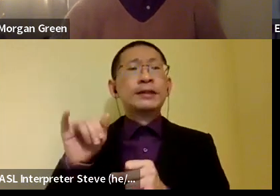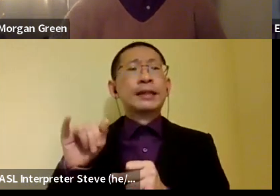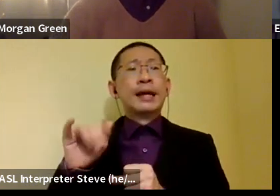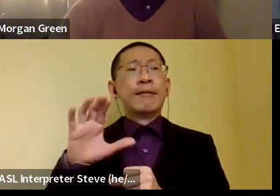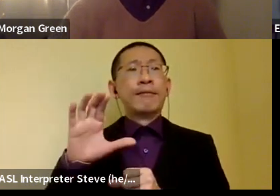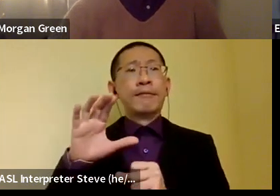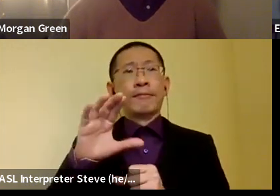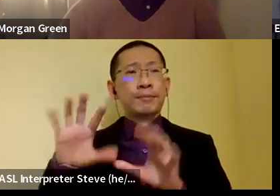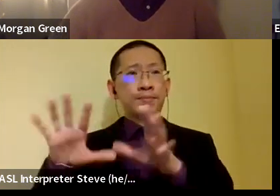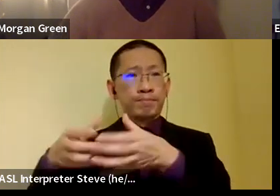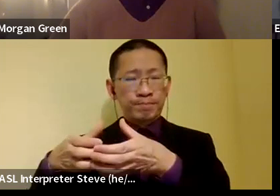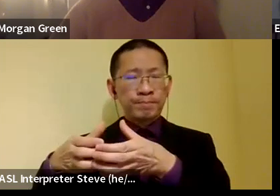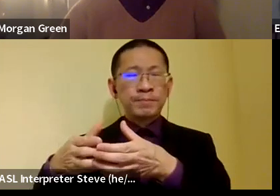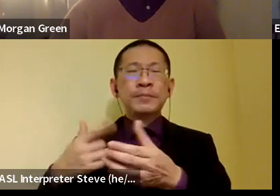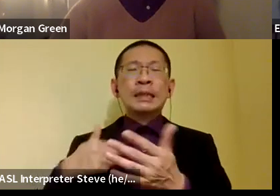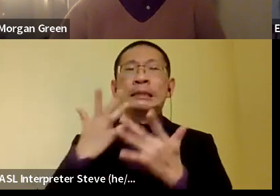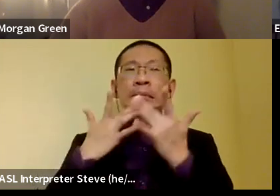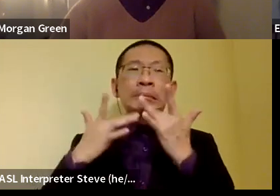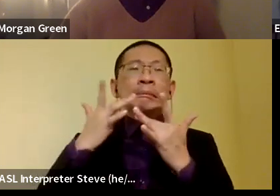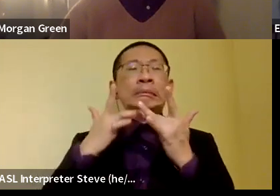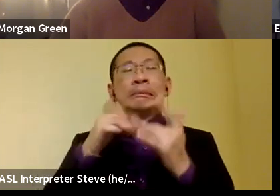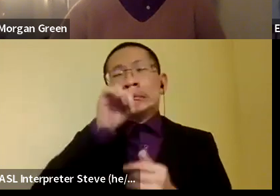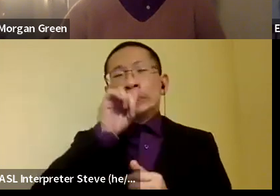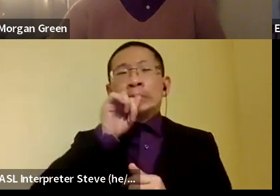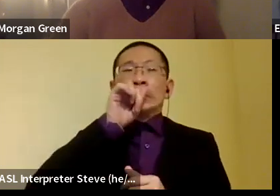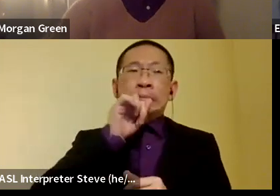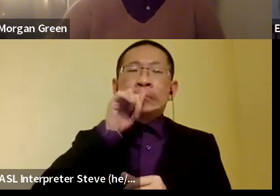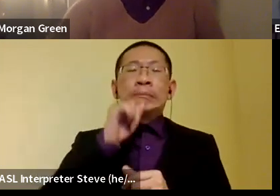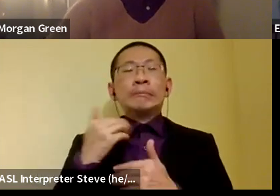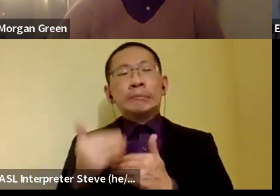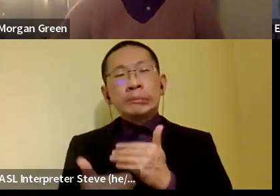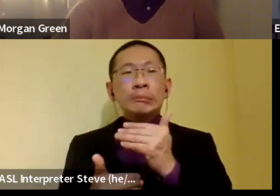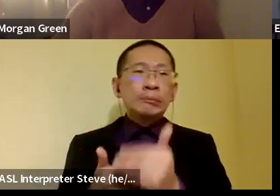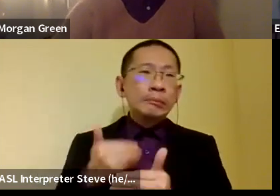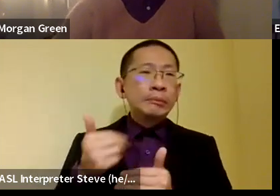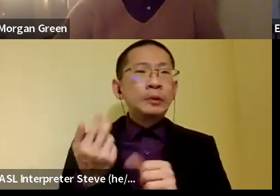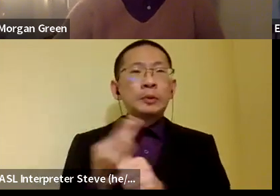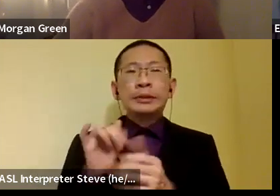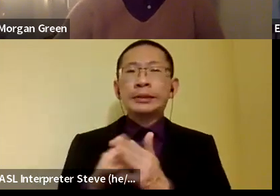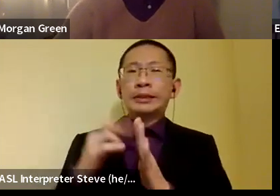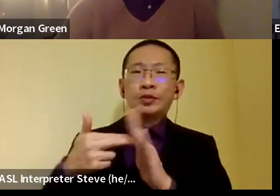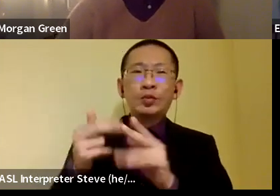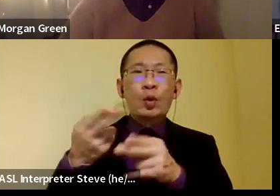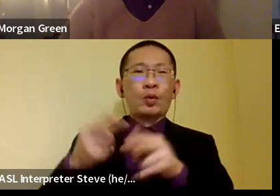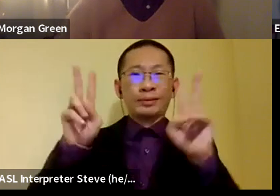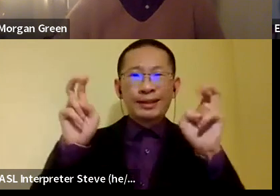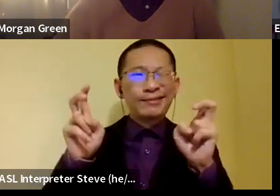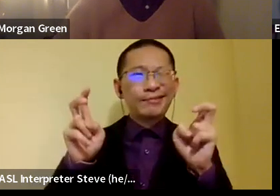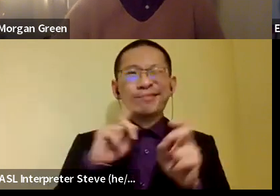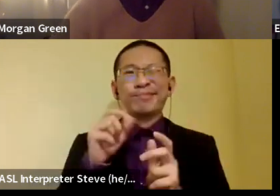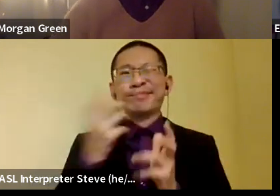of miserably trudged through these titles that didn't really fit us. You